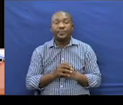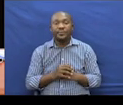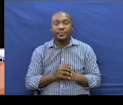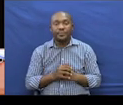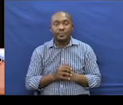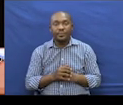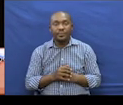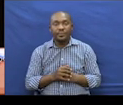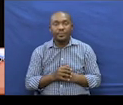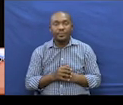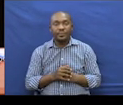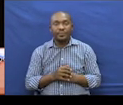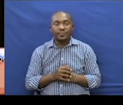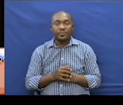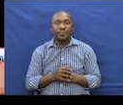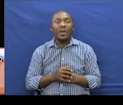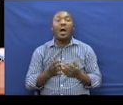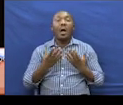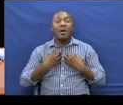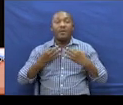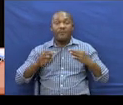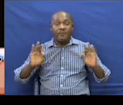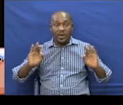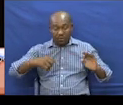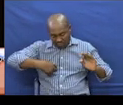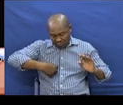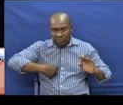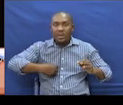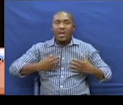least, is freedom of expression.